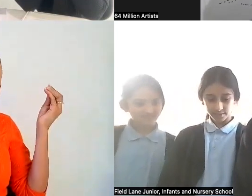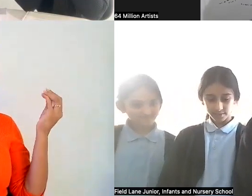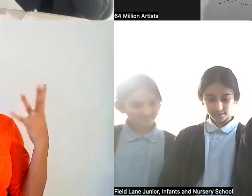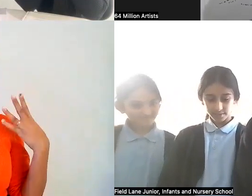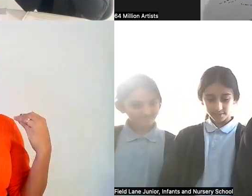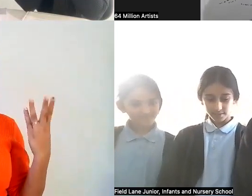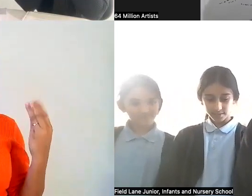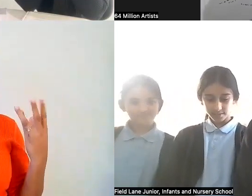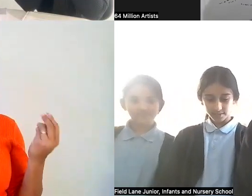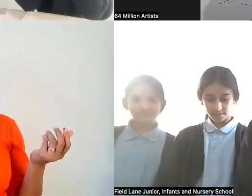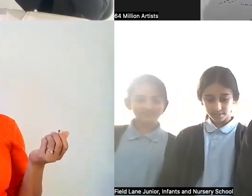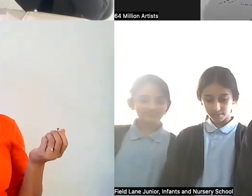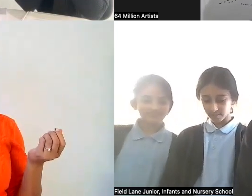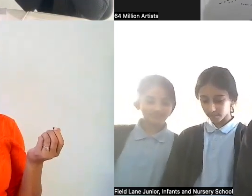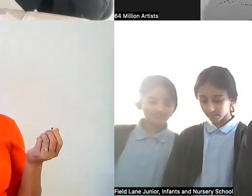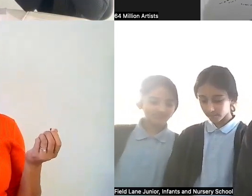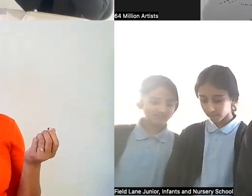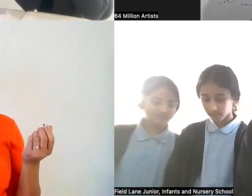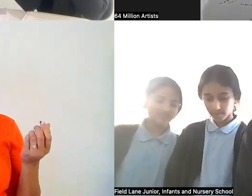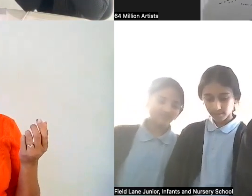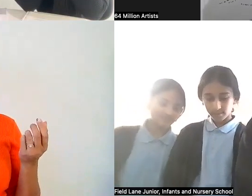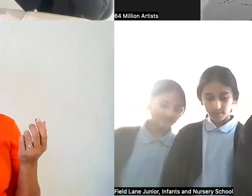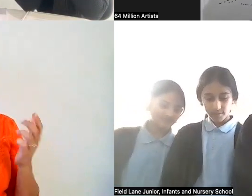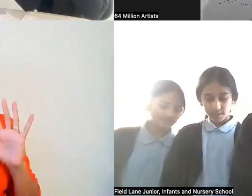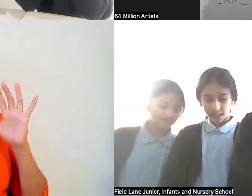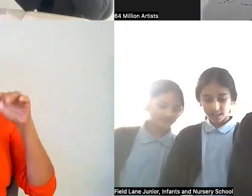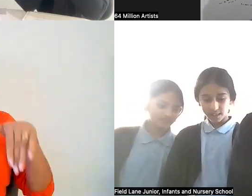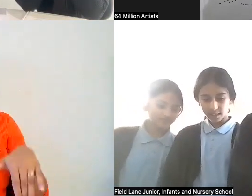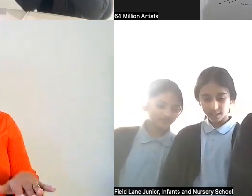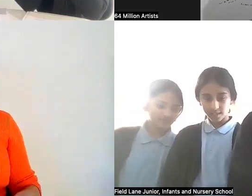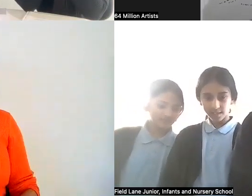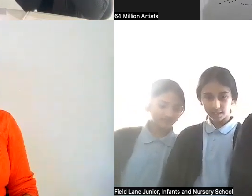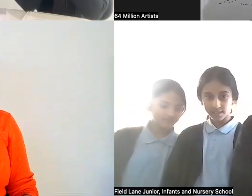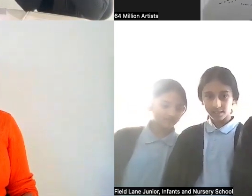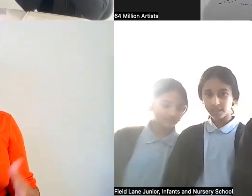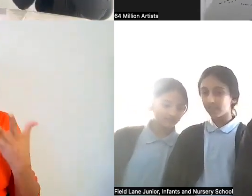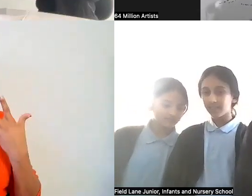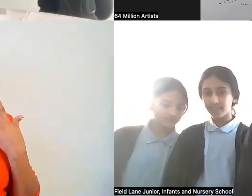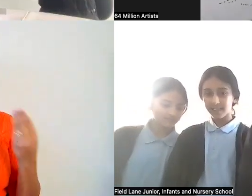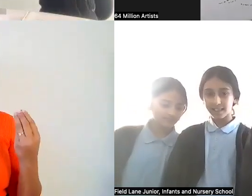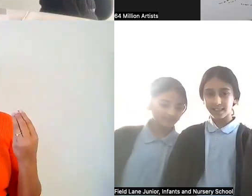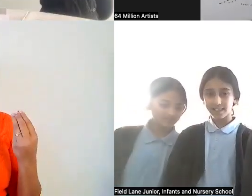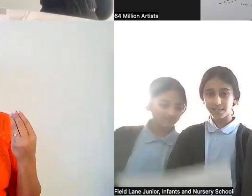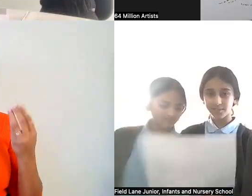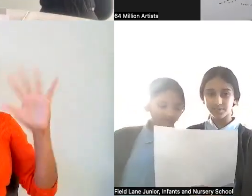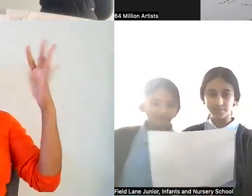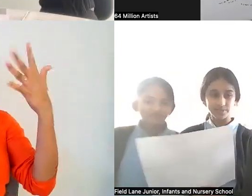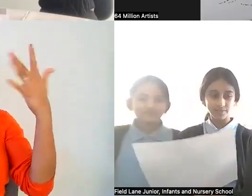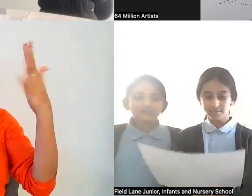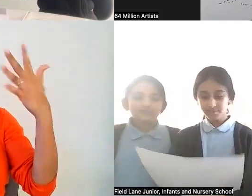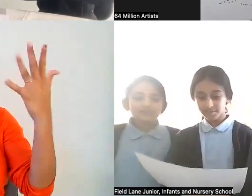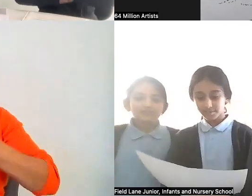and wet as rain. I am wet. Hey,